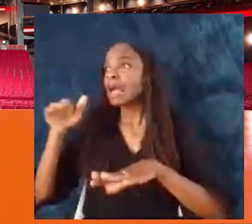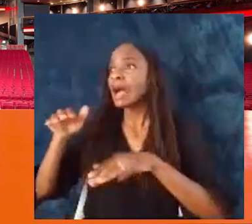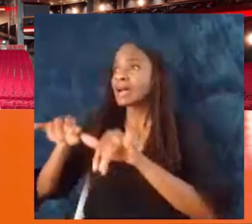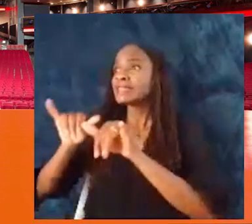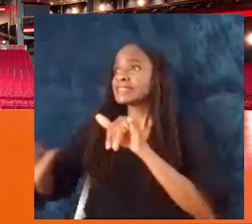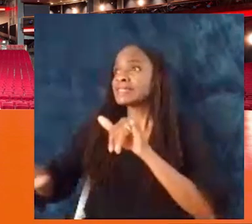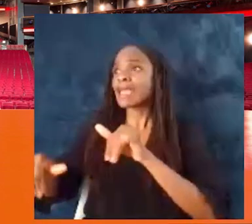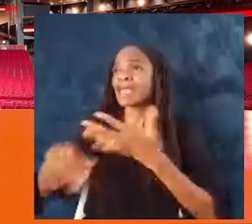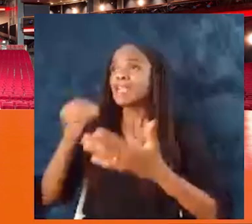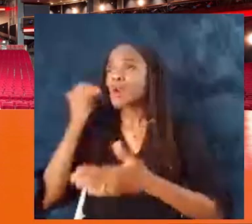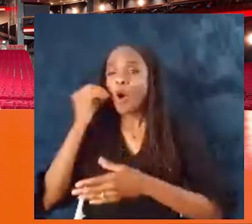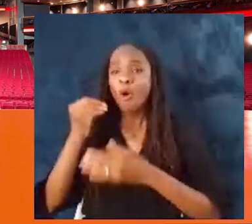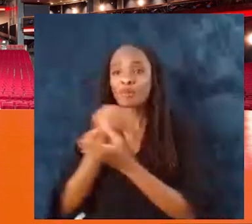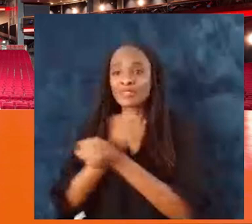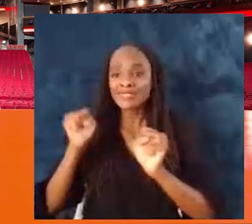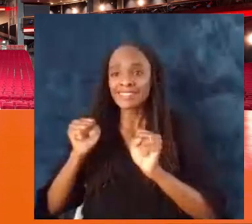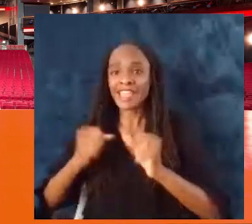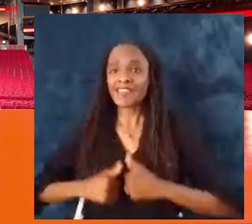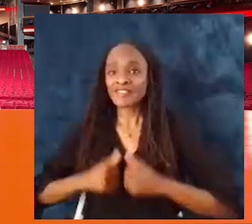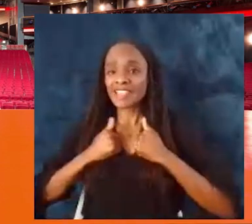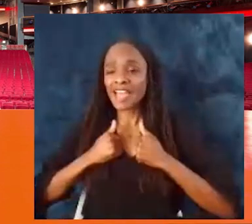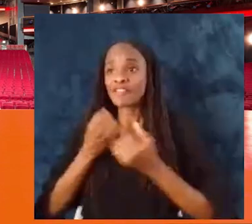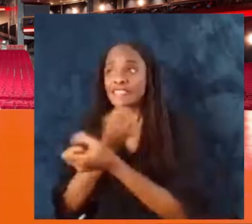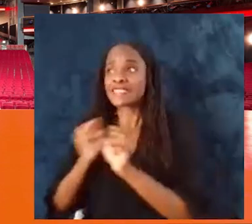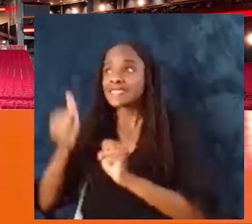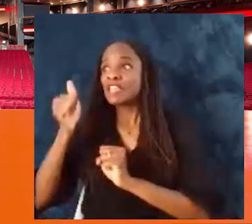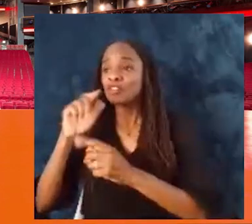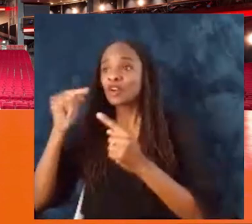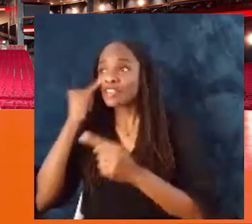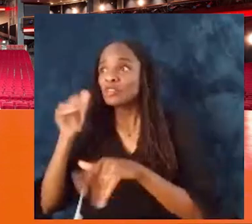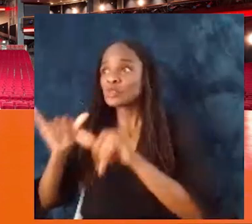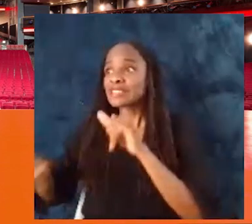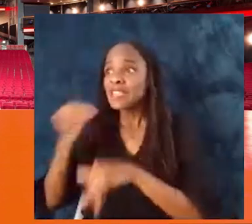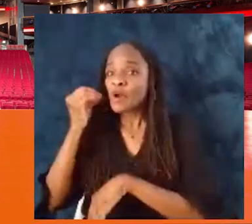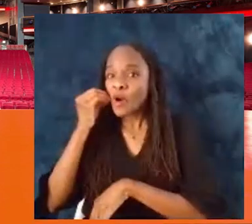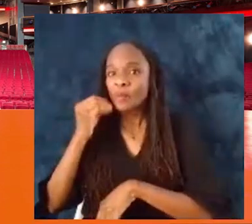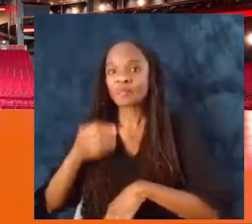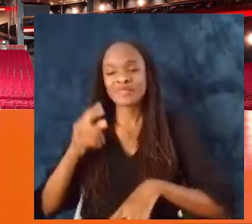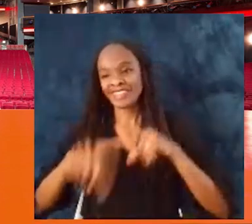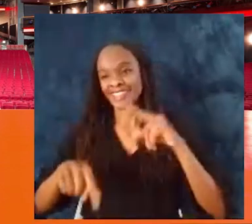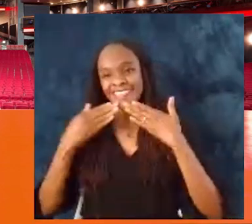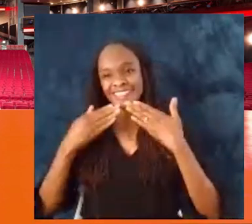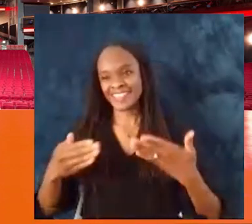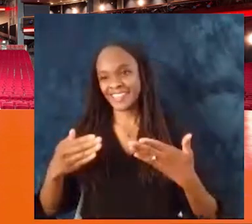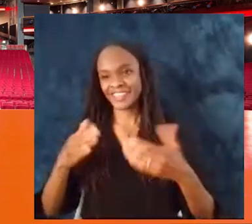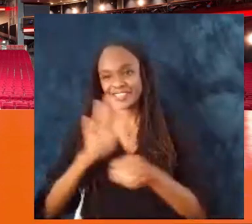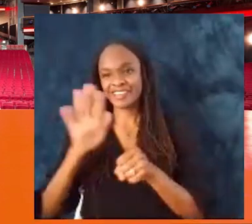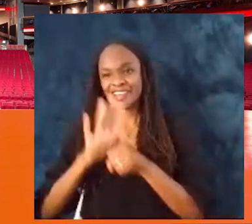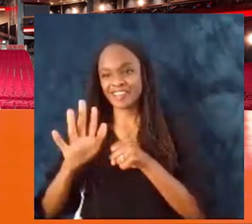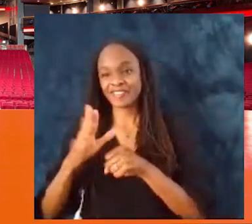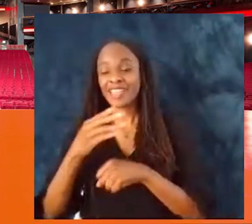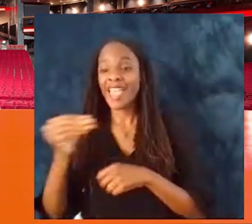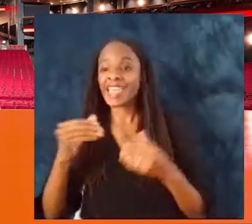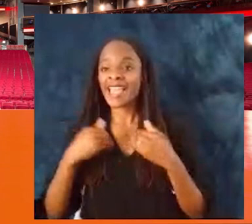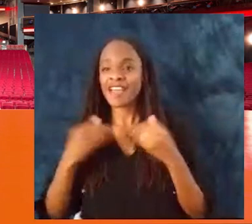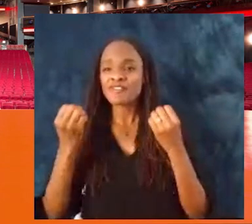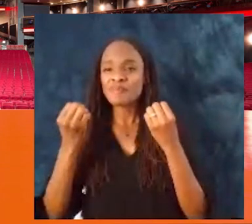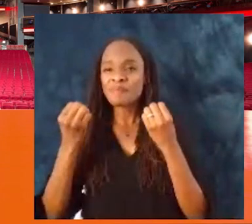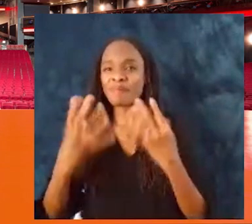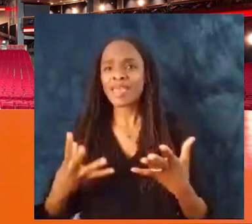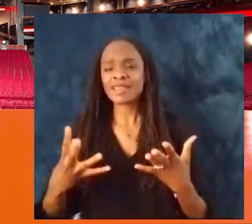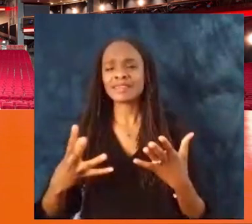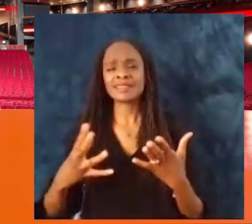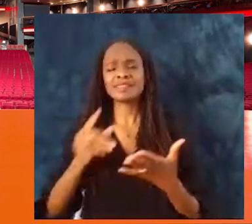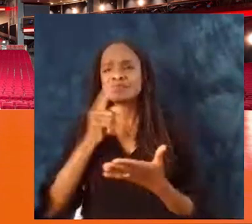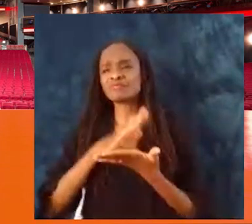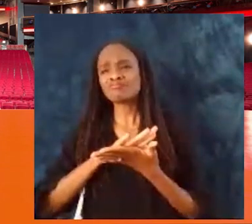lives. Safer at home. But we can't thank you guys enough. And we have so many generous sponsors